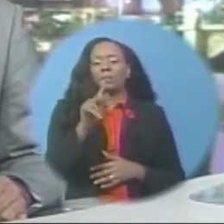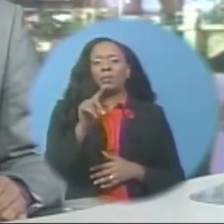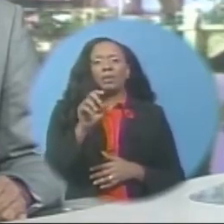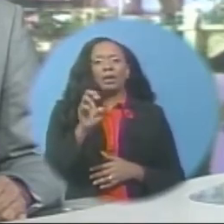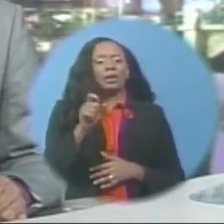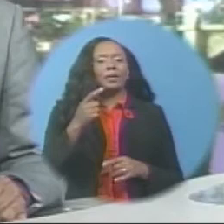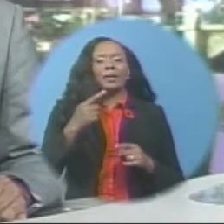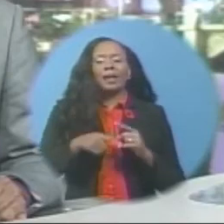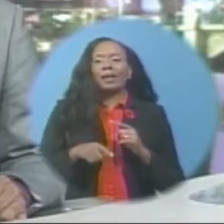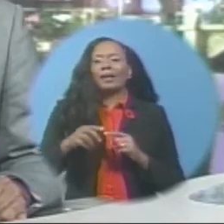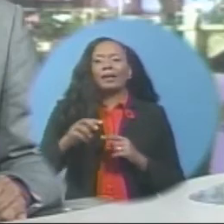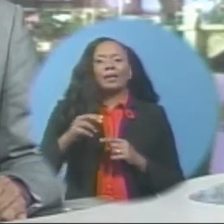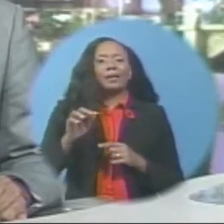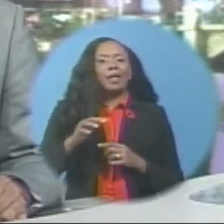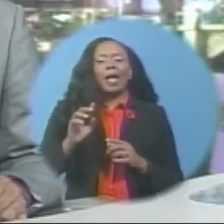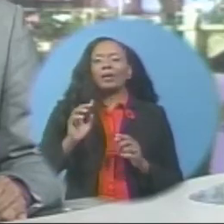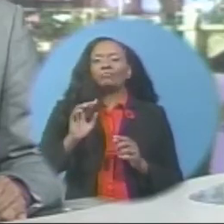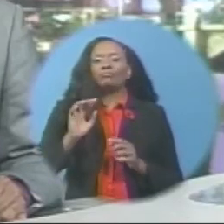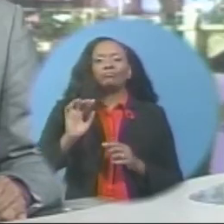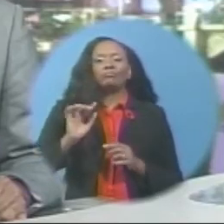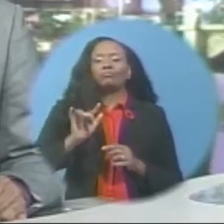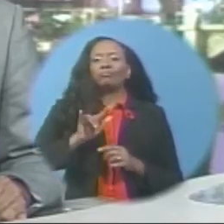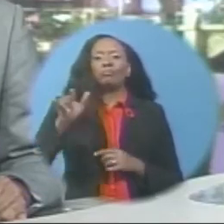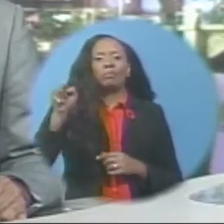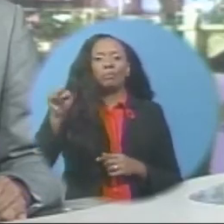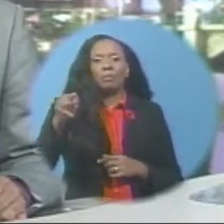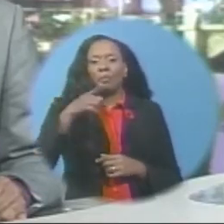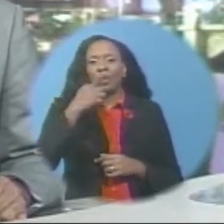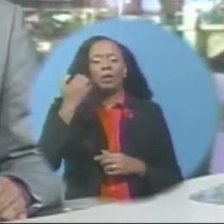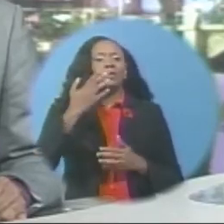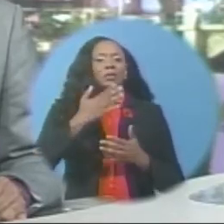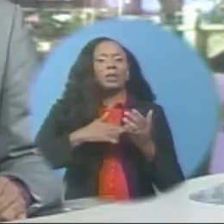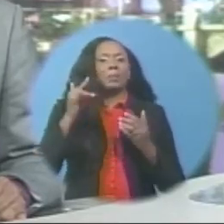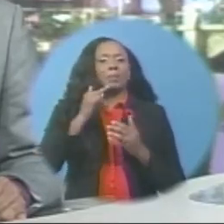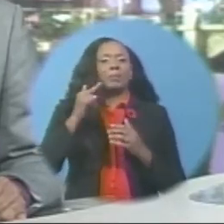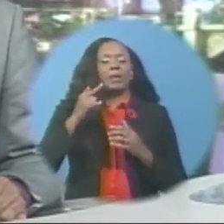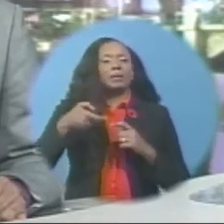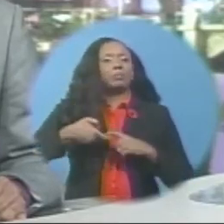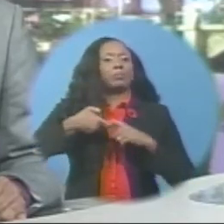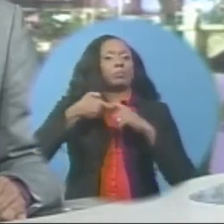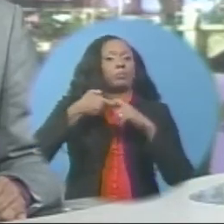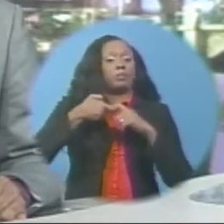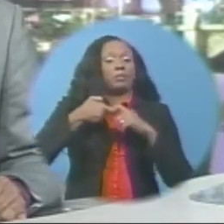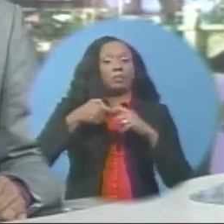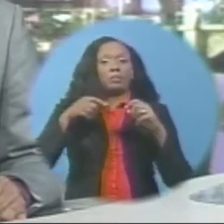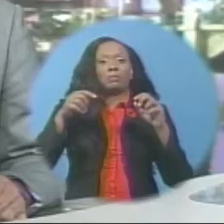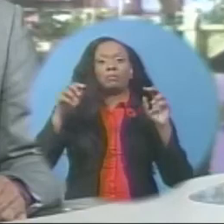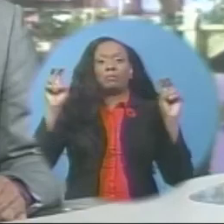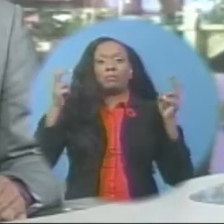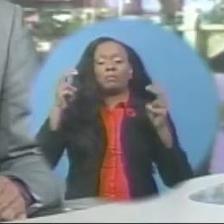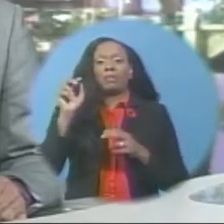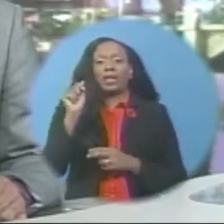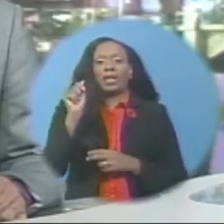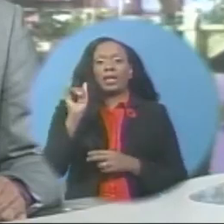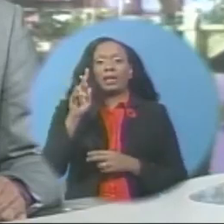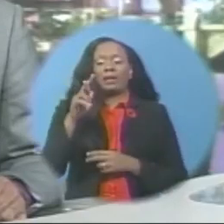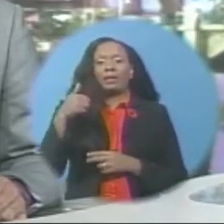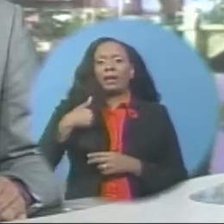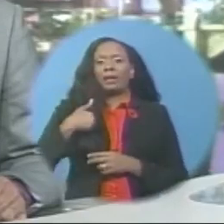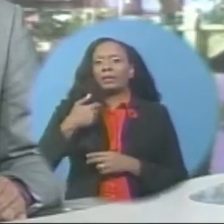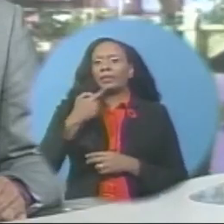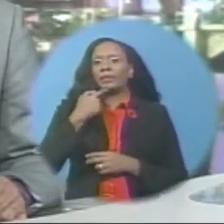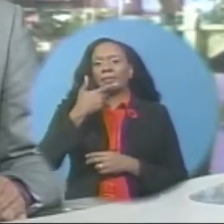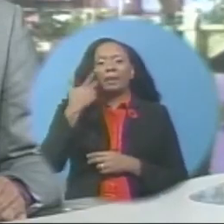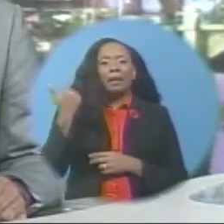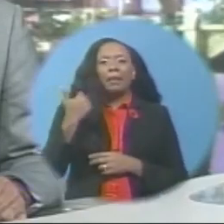hurricane damage forced several airlines to suspend service for the season. Air Canada issued an advisory on its website saying that damage